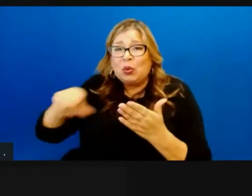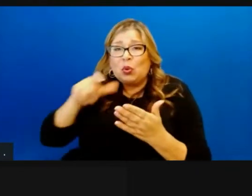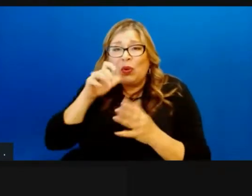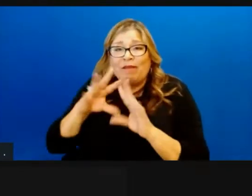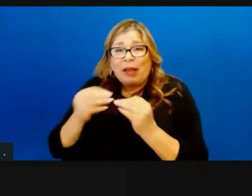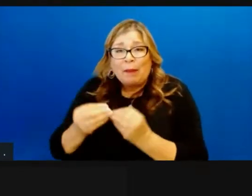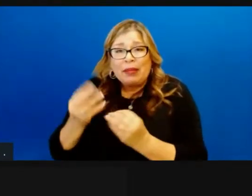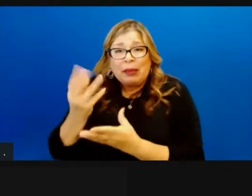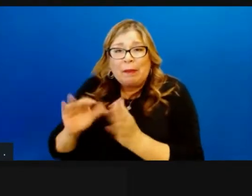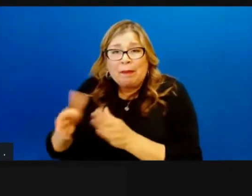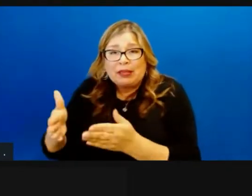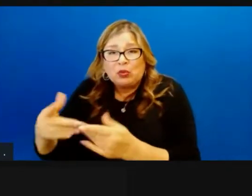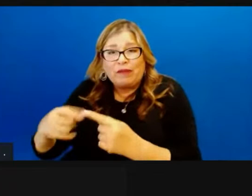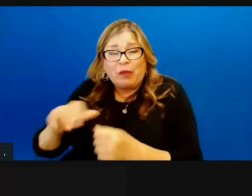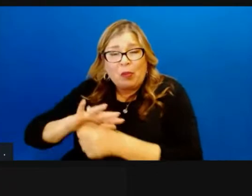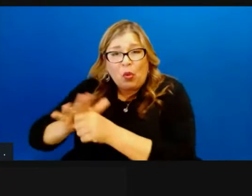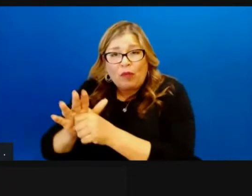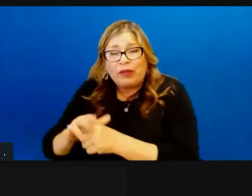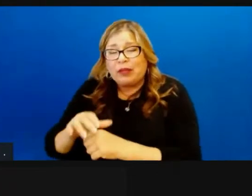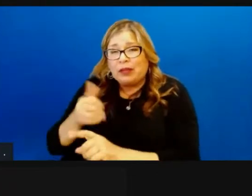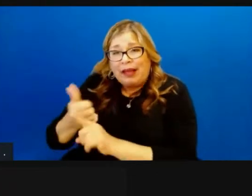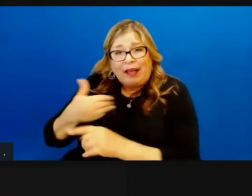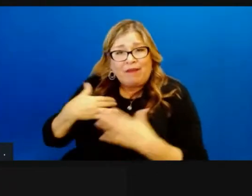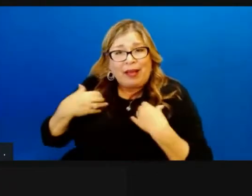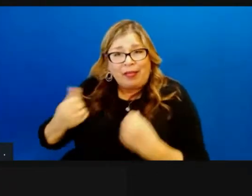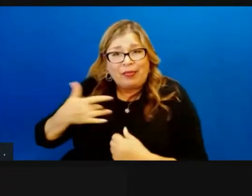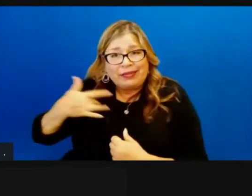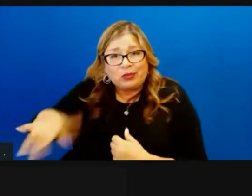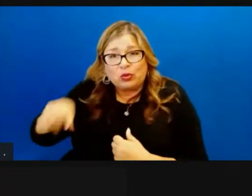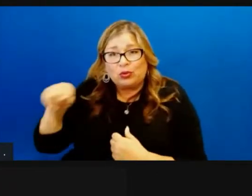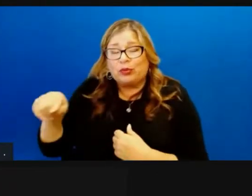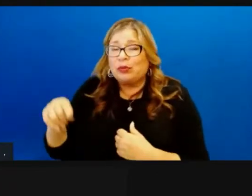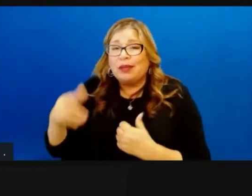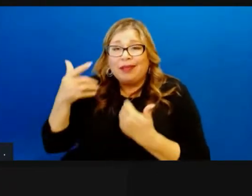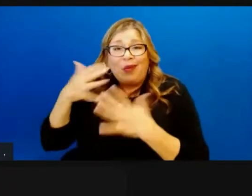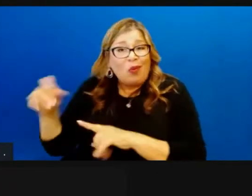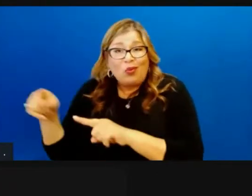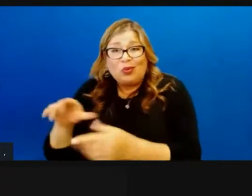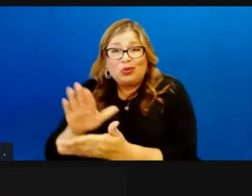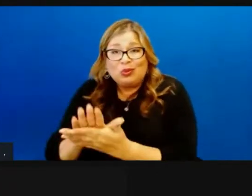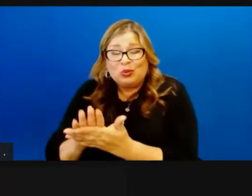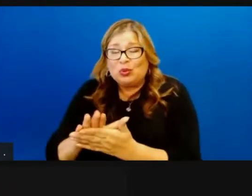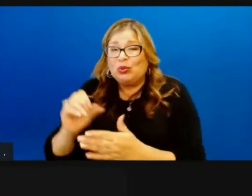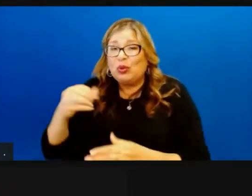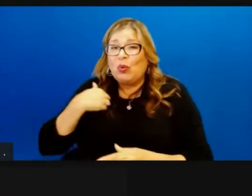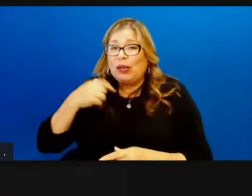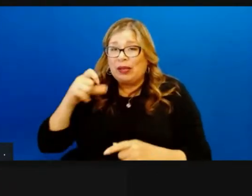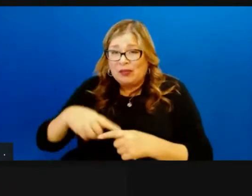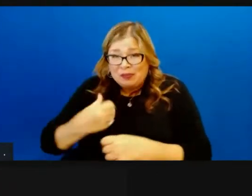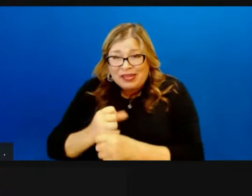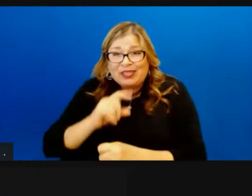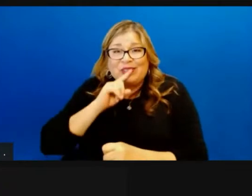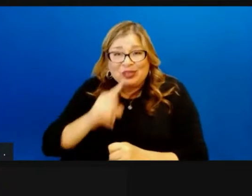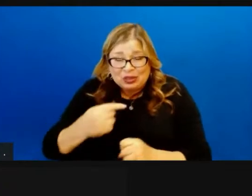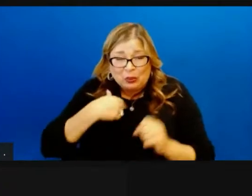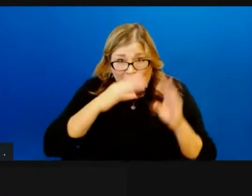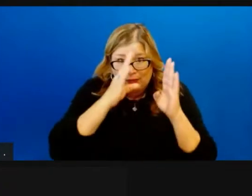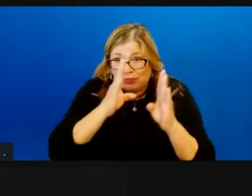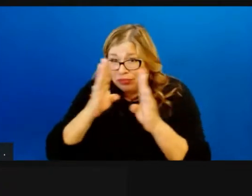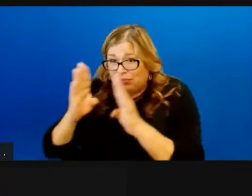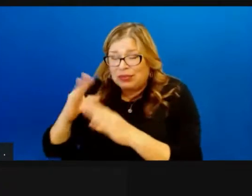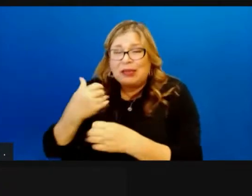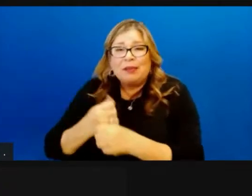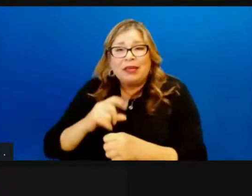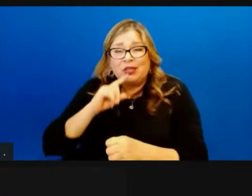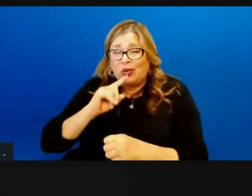in a hasty way. And we want to make sure that those local conversations are teed up for success as well. We know that in some pockets